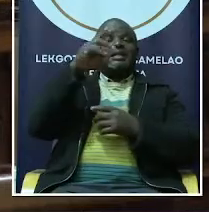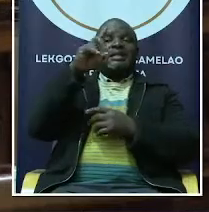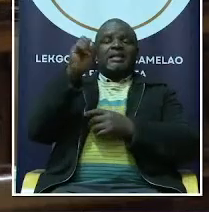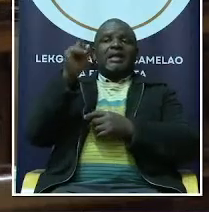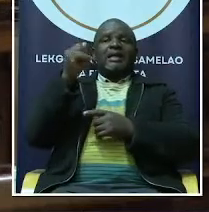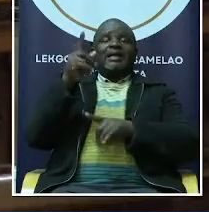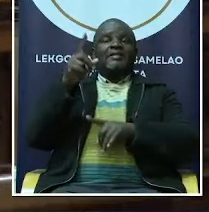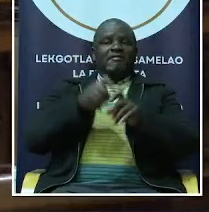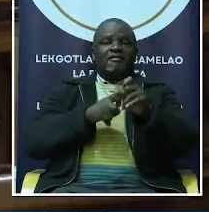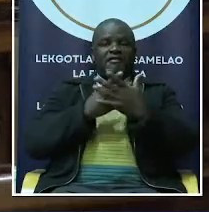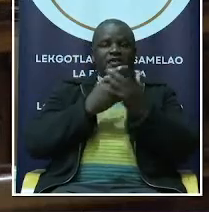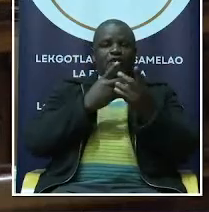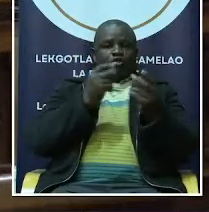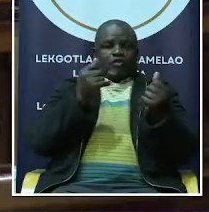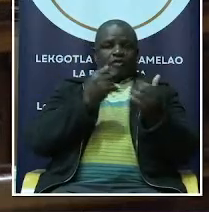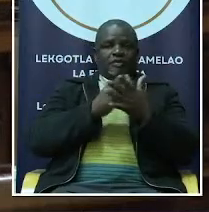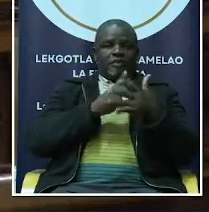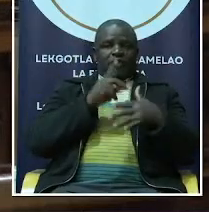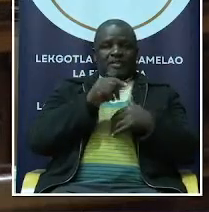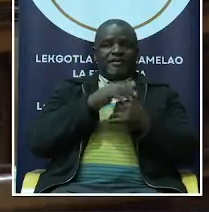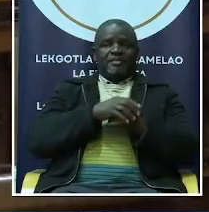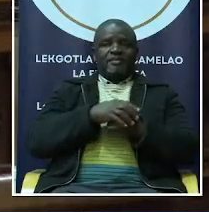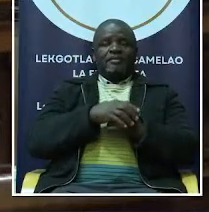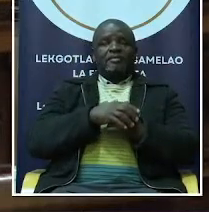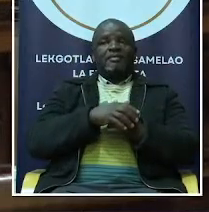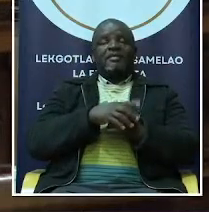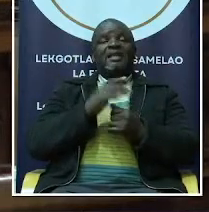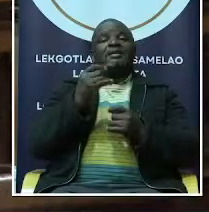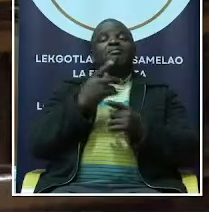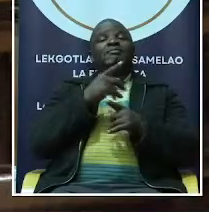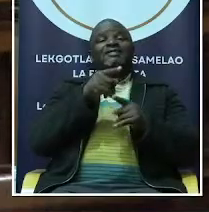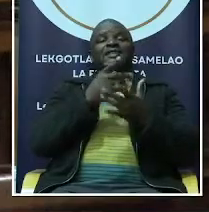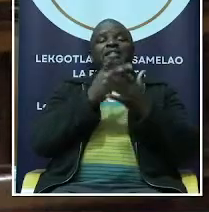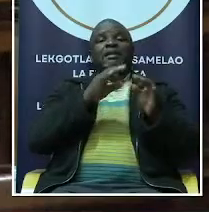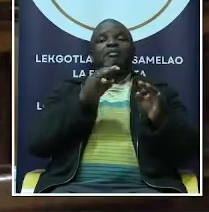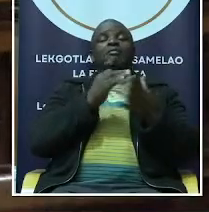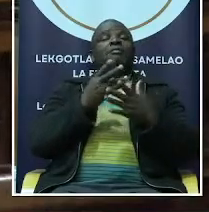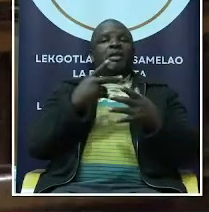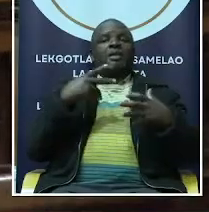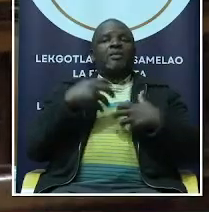do anything about that project, and its silence is deafening.